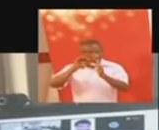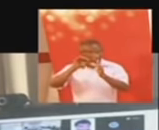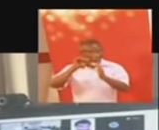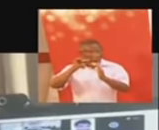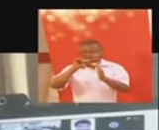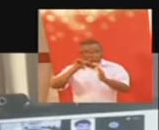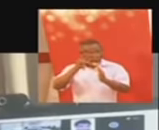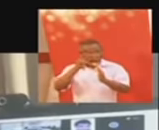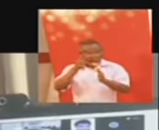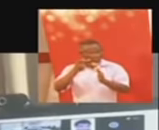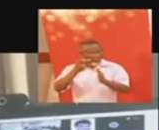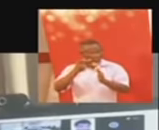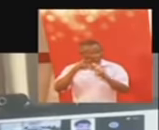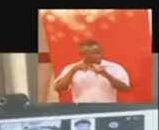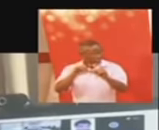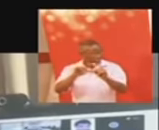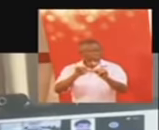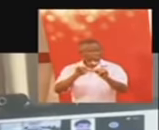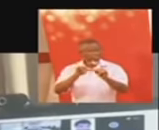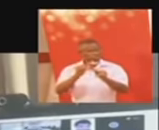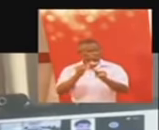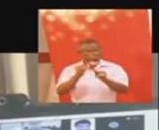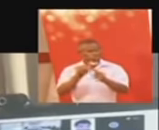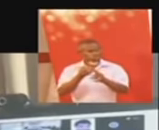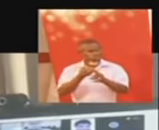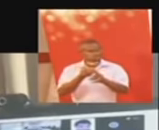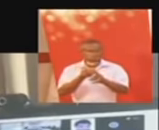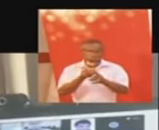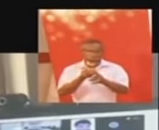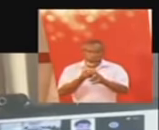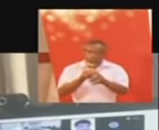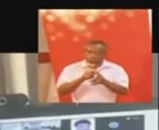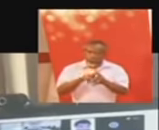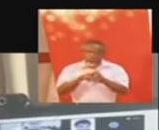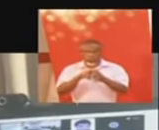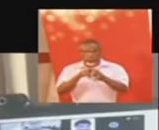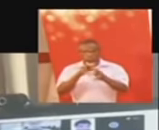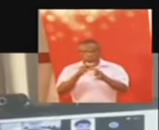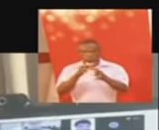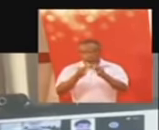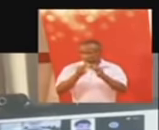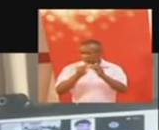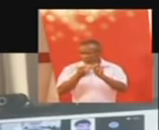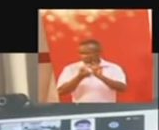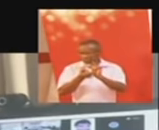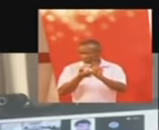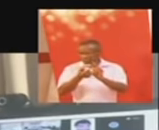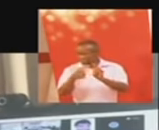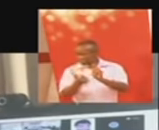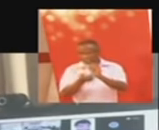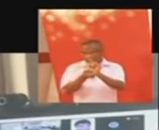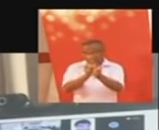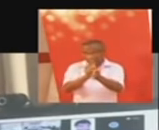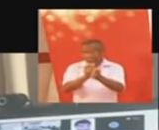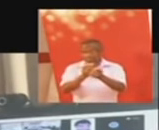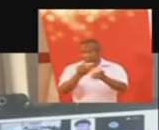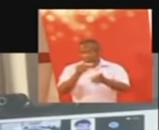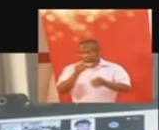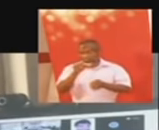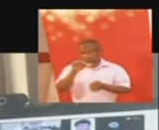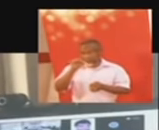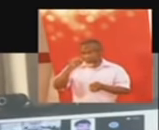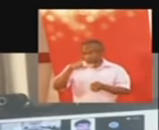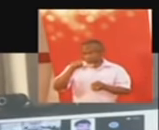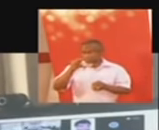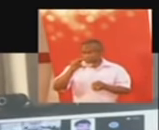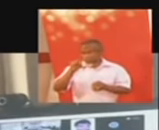Are you seeing that continuation of that trend? Has there been any major shifts, a tapering off perhaps, as I